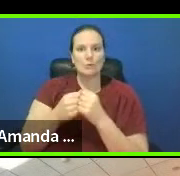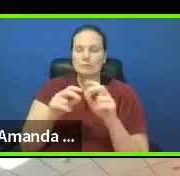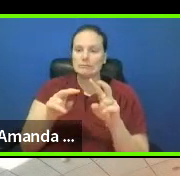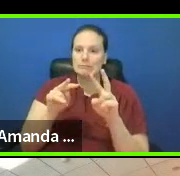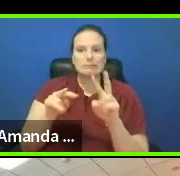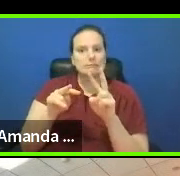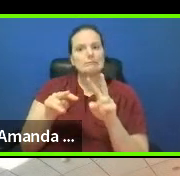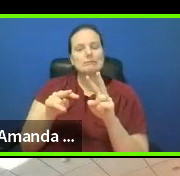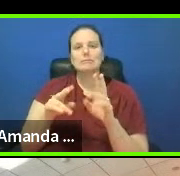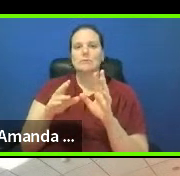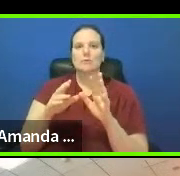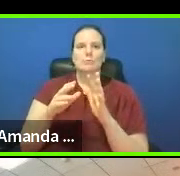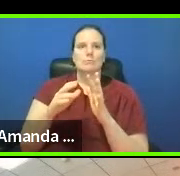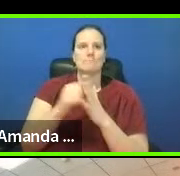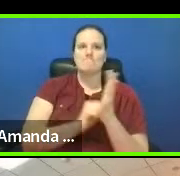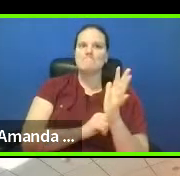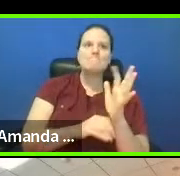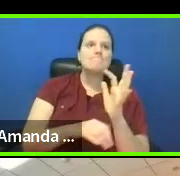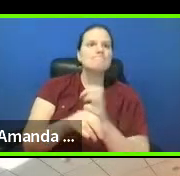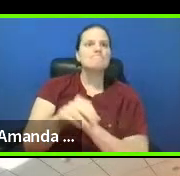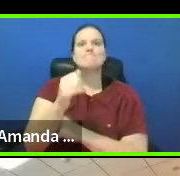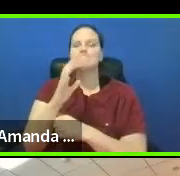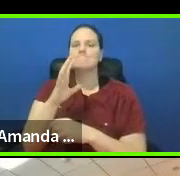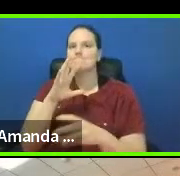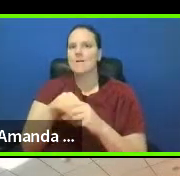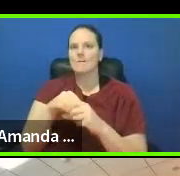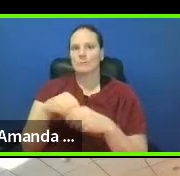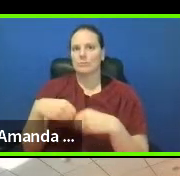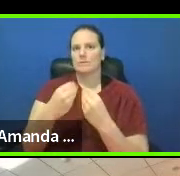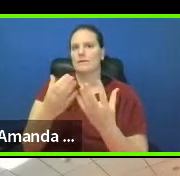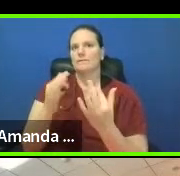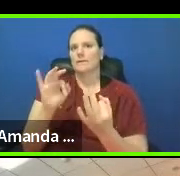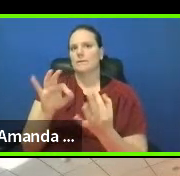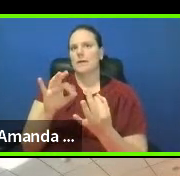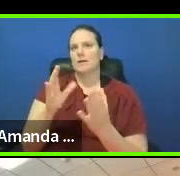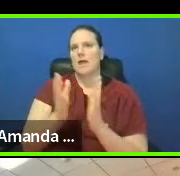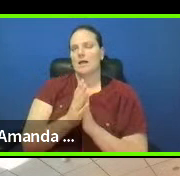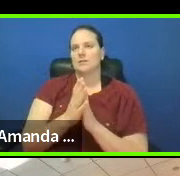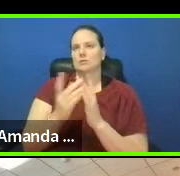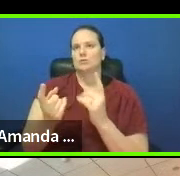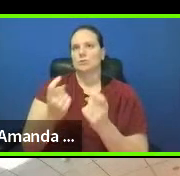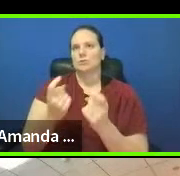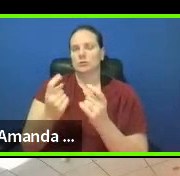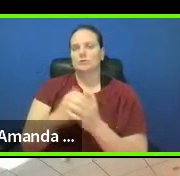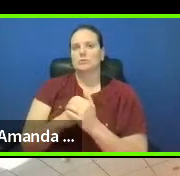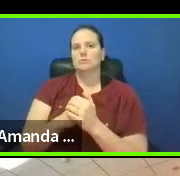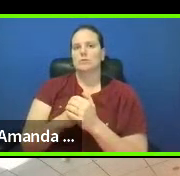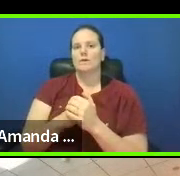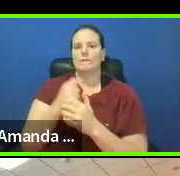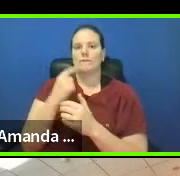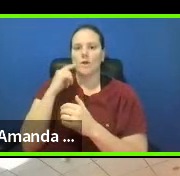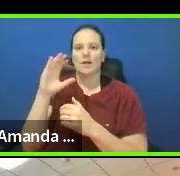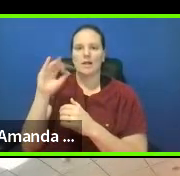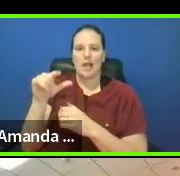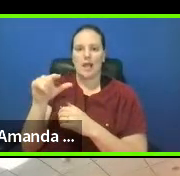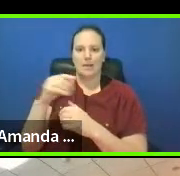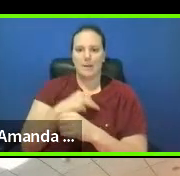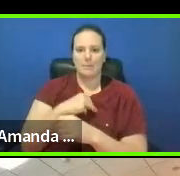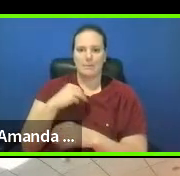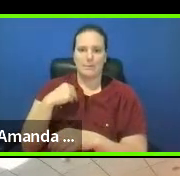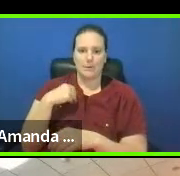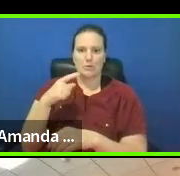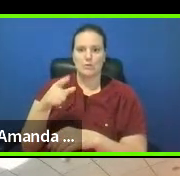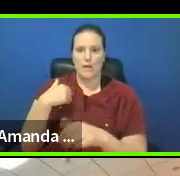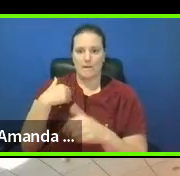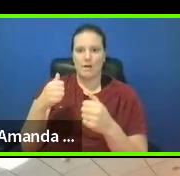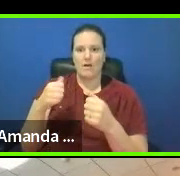to roll up their sleeves and provide input and ask questions. To the CAG members, you do have